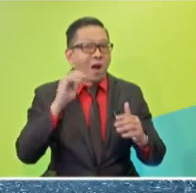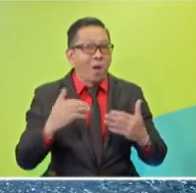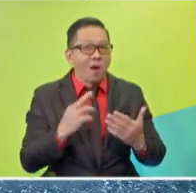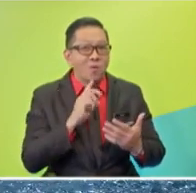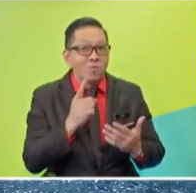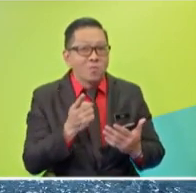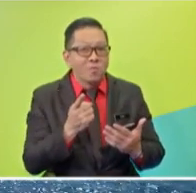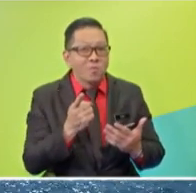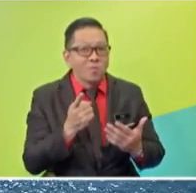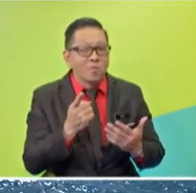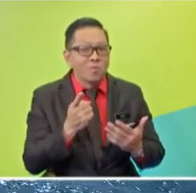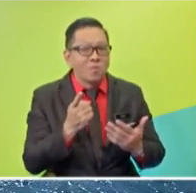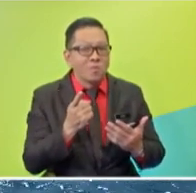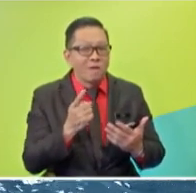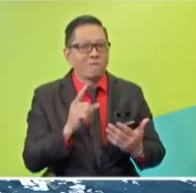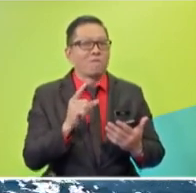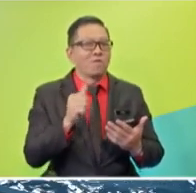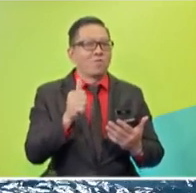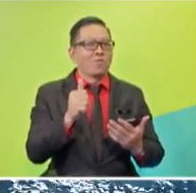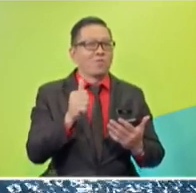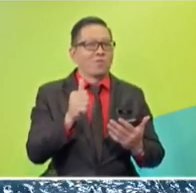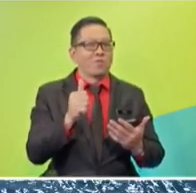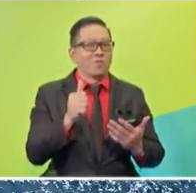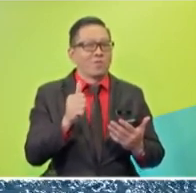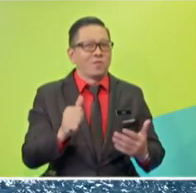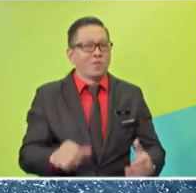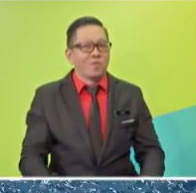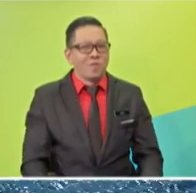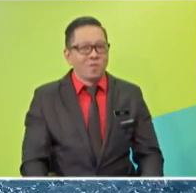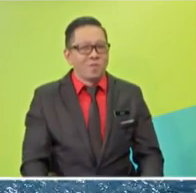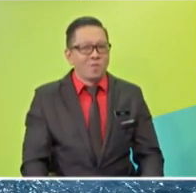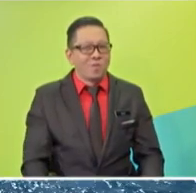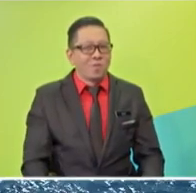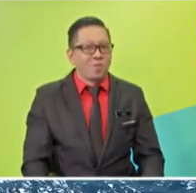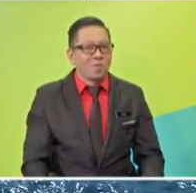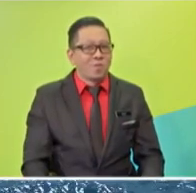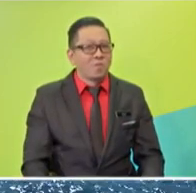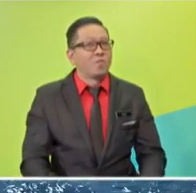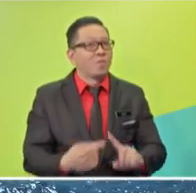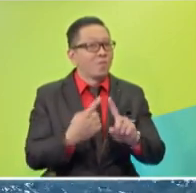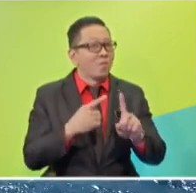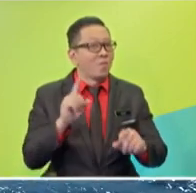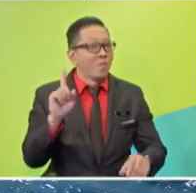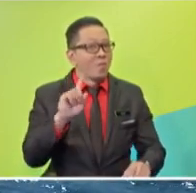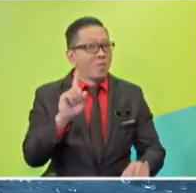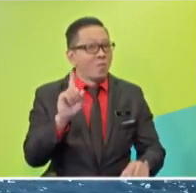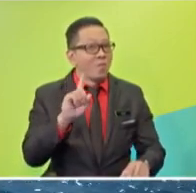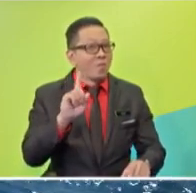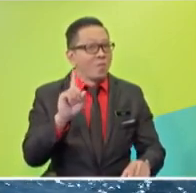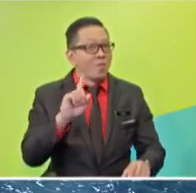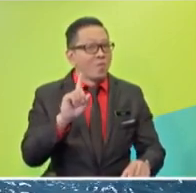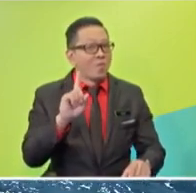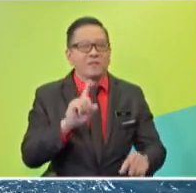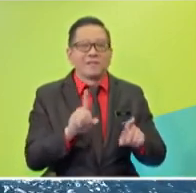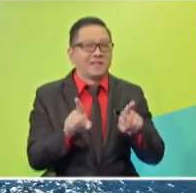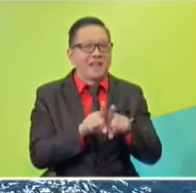Auni? I'm feeling good. Good. Okay, so you are from which school? I'm from SK Abdul Samad.